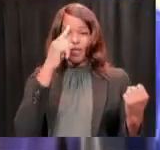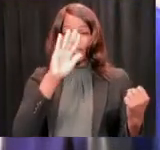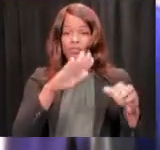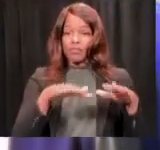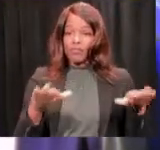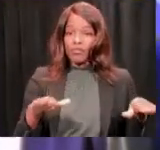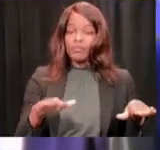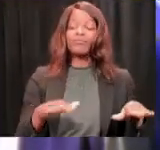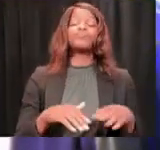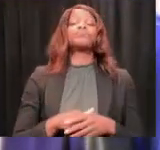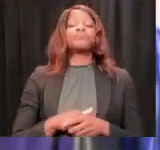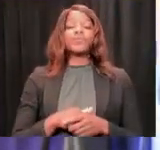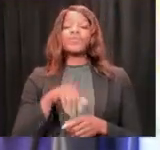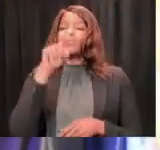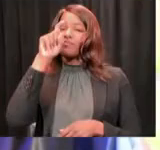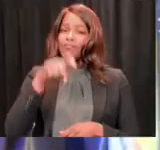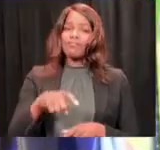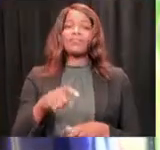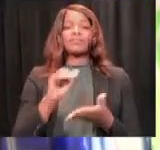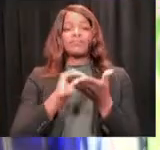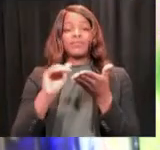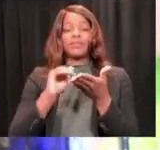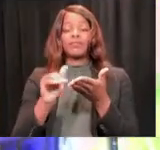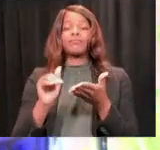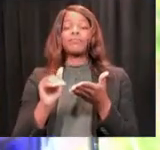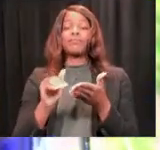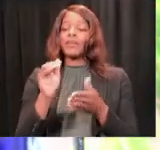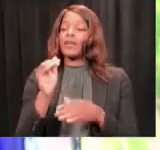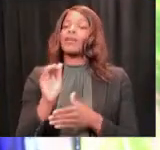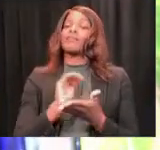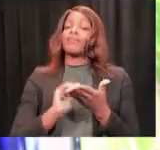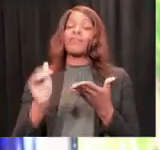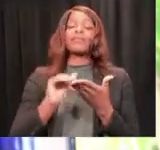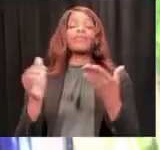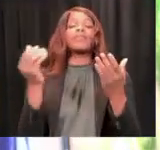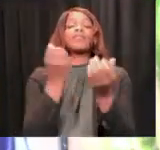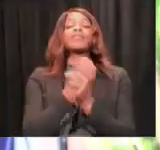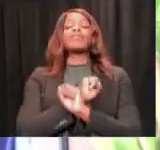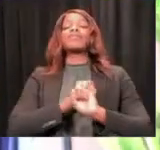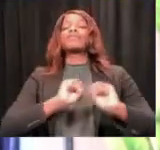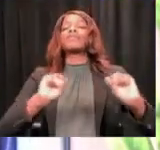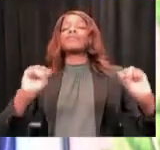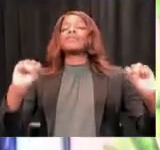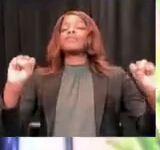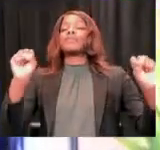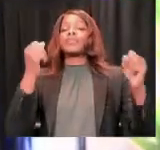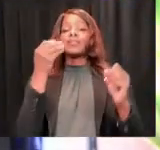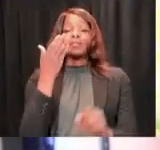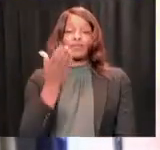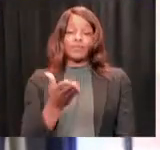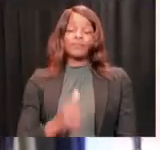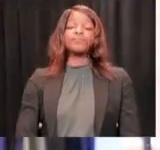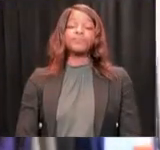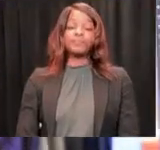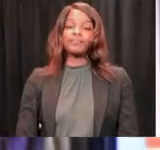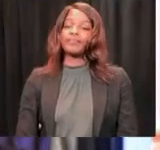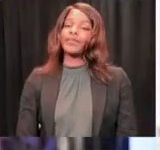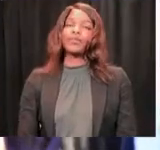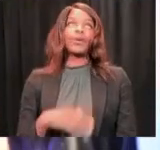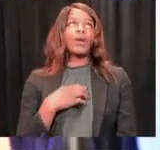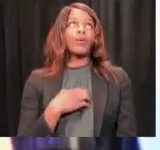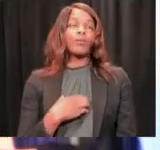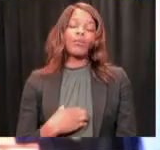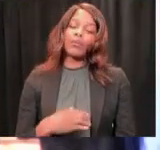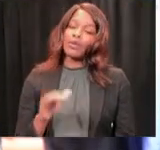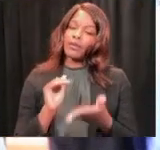to that. You have to forgive. It is your forgiveness that frees you. I wish that forgiveness was easy.